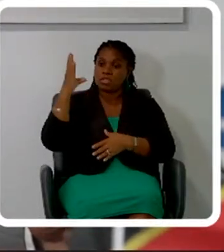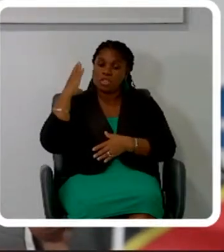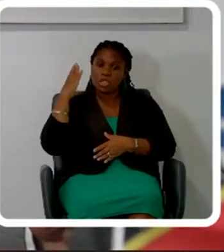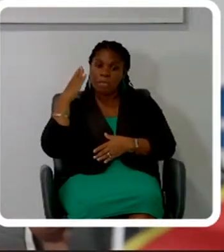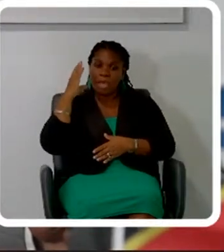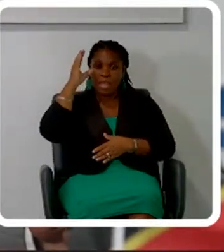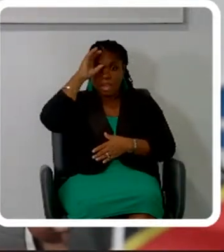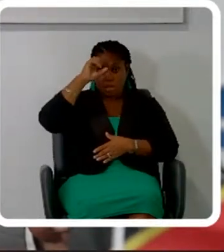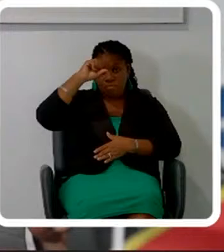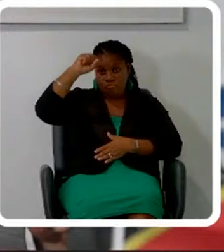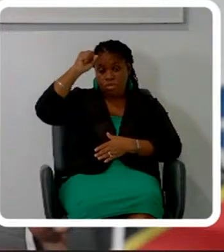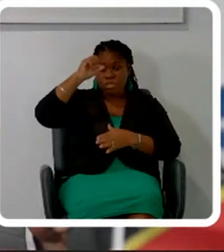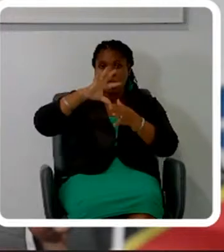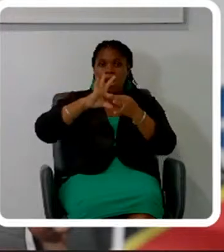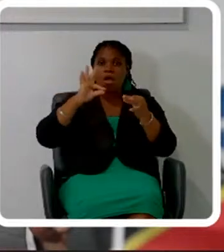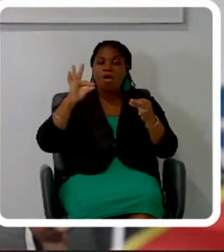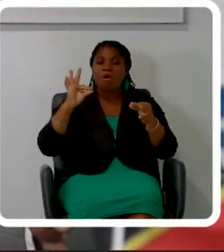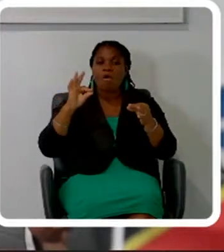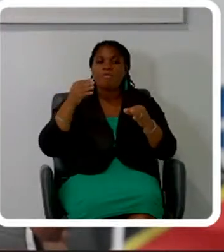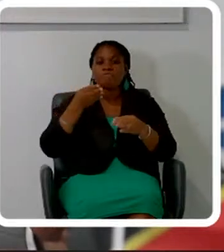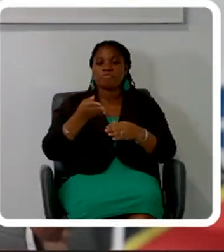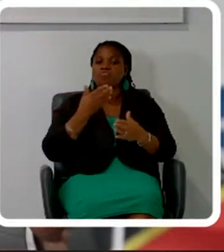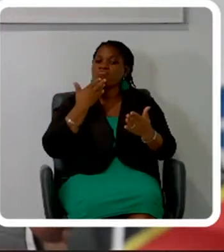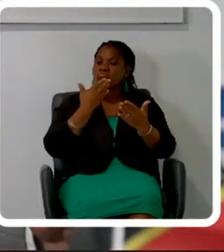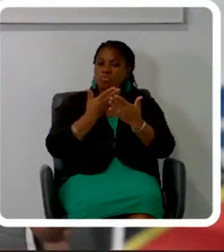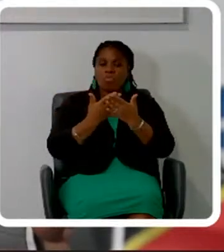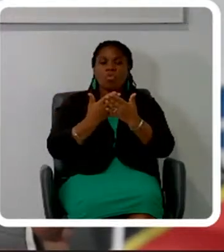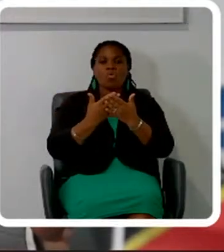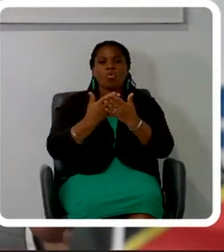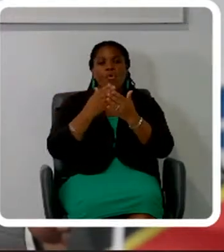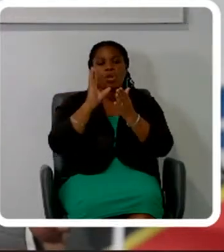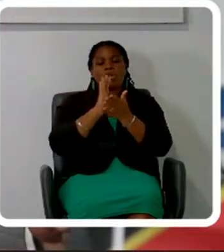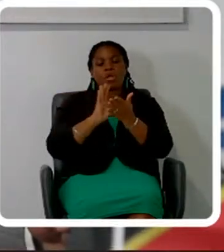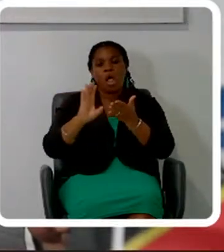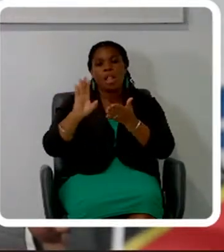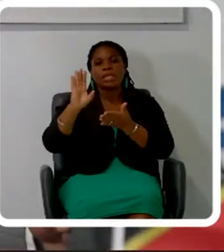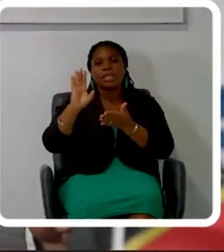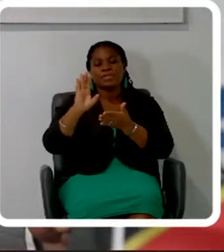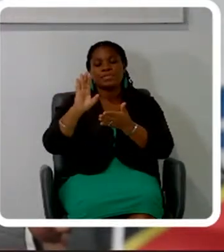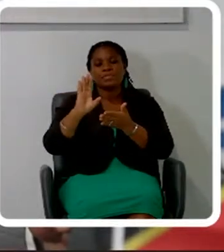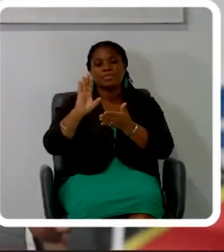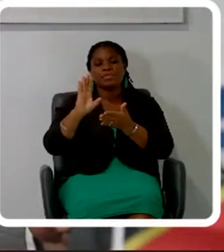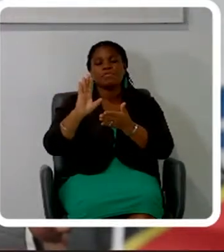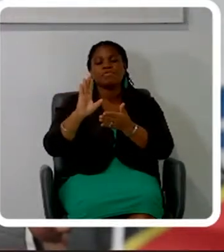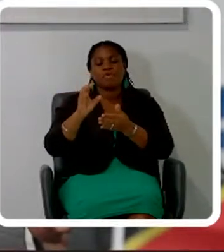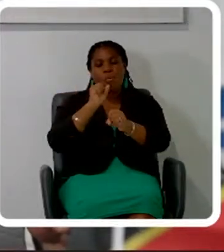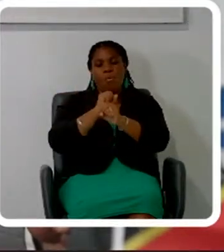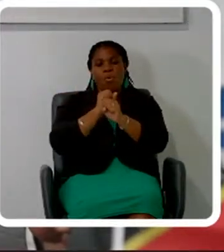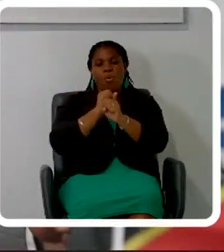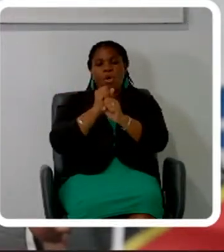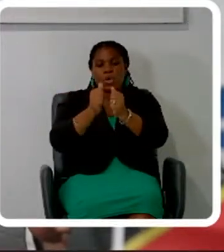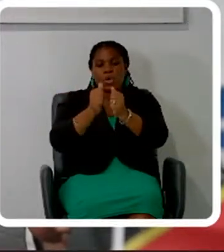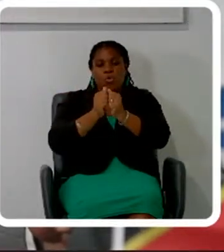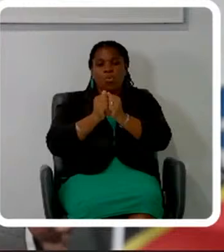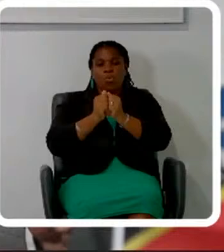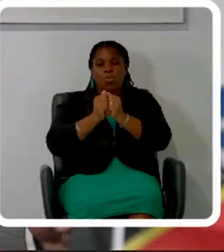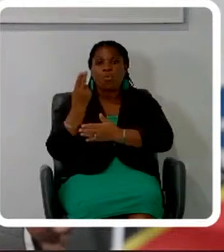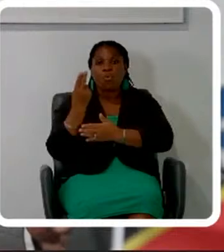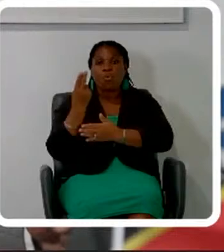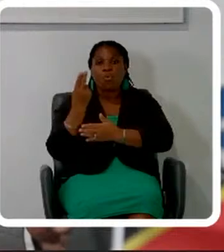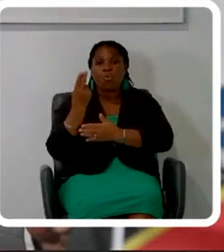president of this wonderful institution of the United States of America for partnering with us. And there are lots of